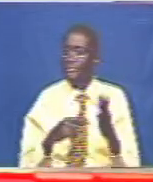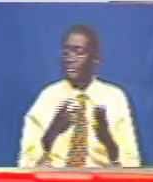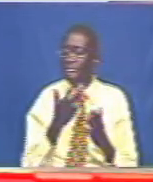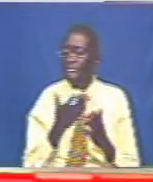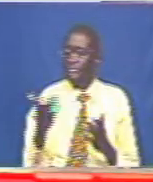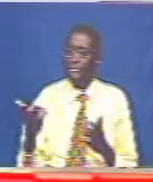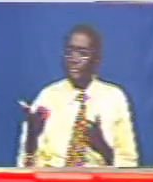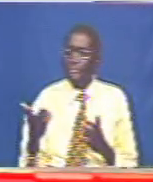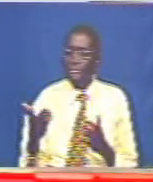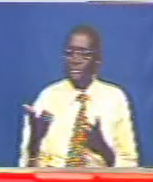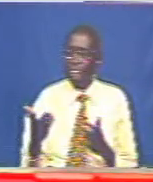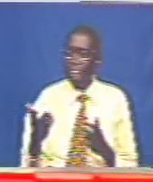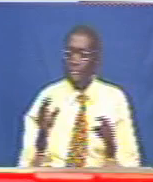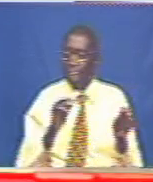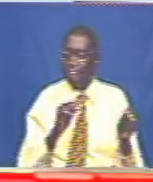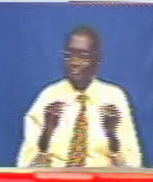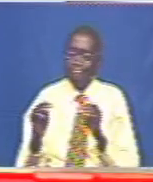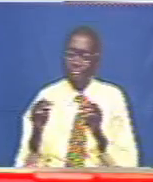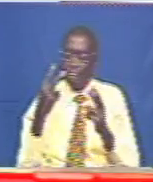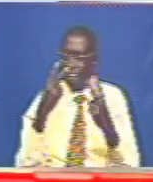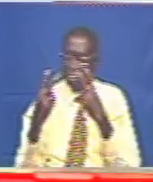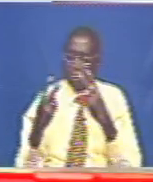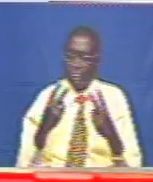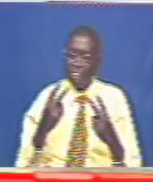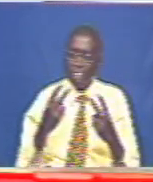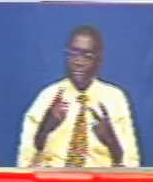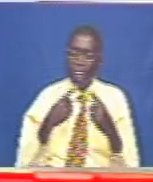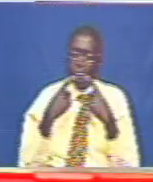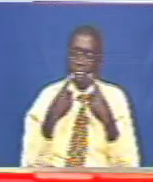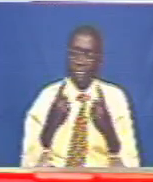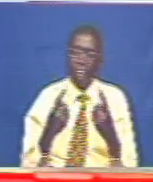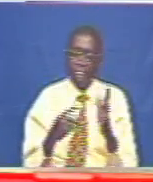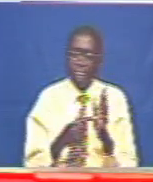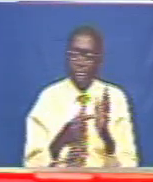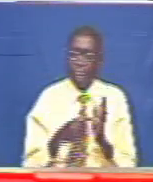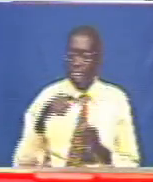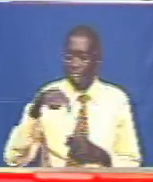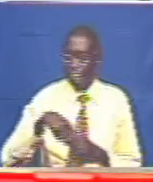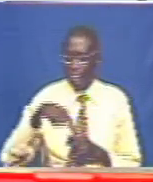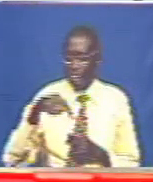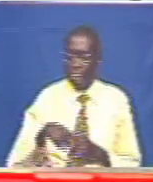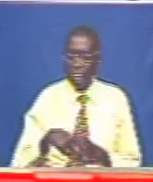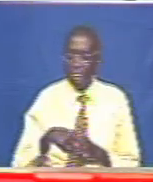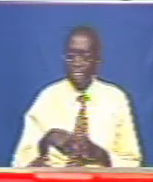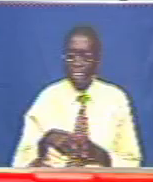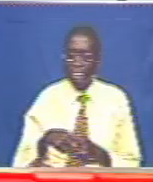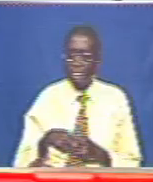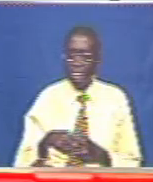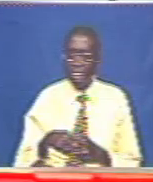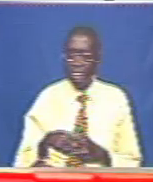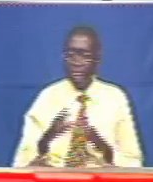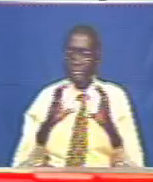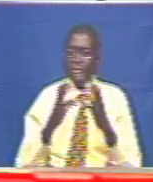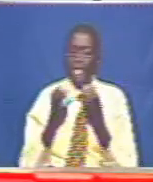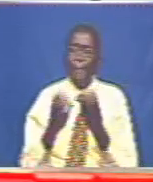of the movement where we are looking into? And that's why we are saying, for example, today, this rate at which company